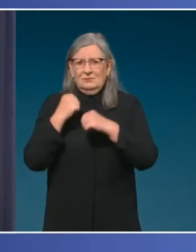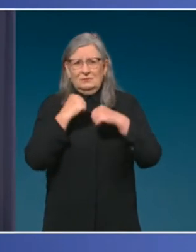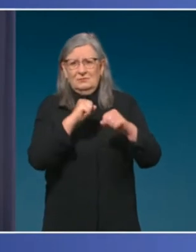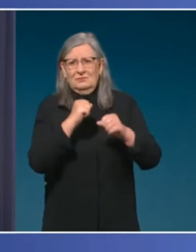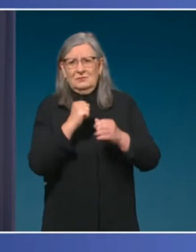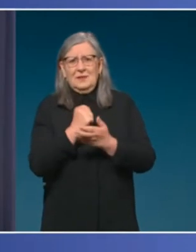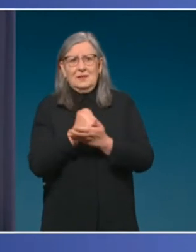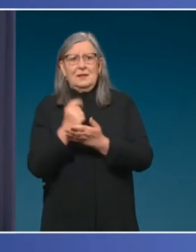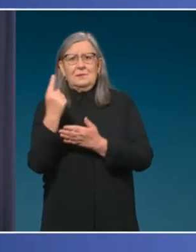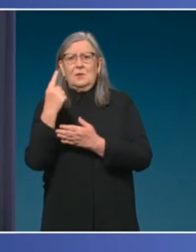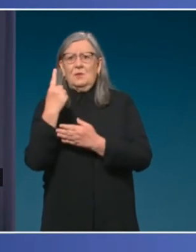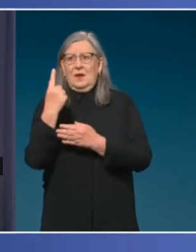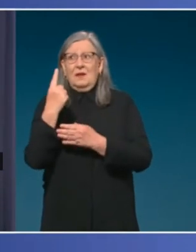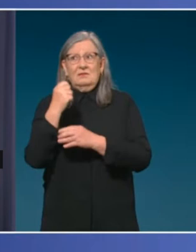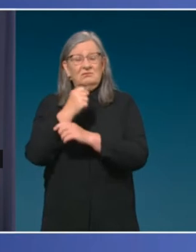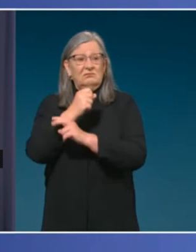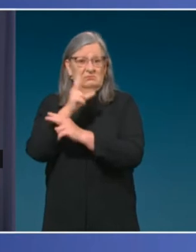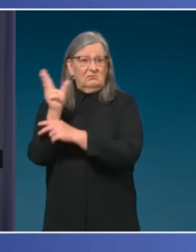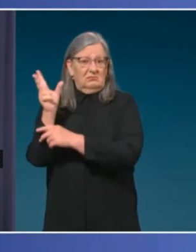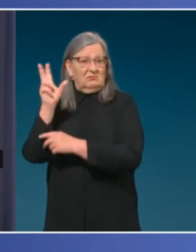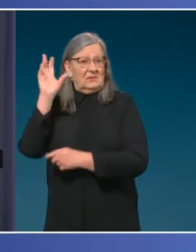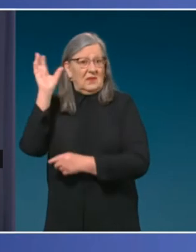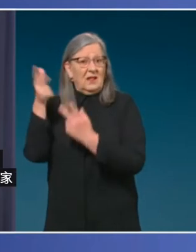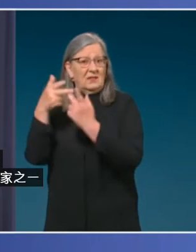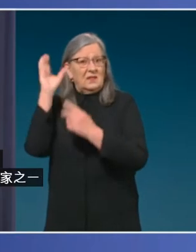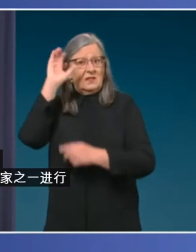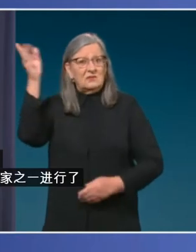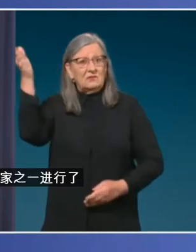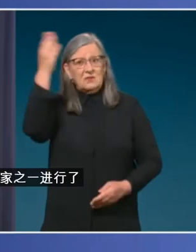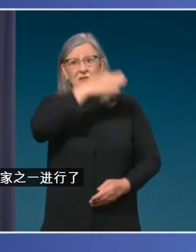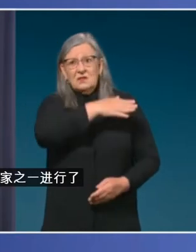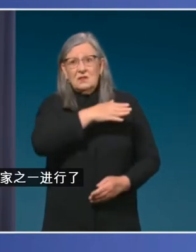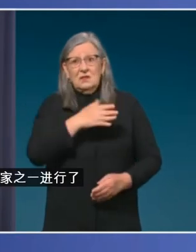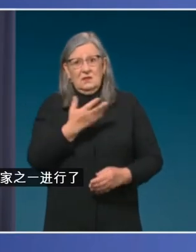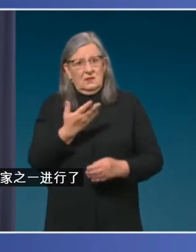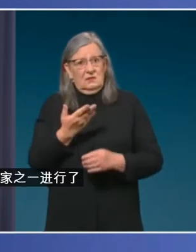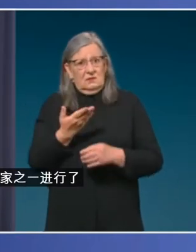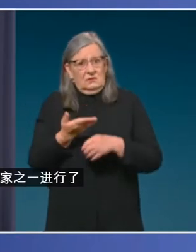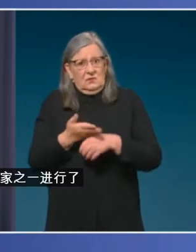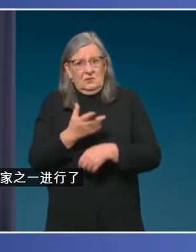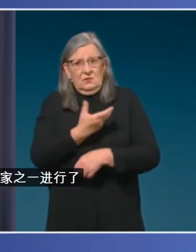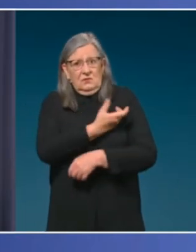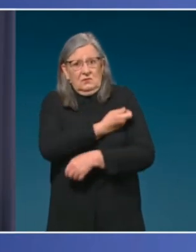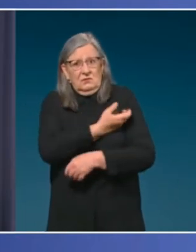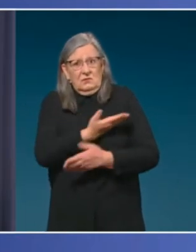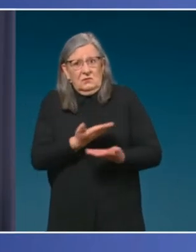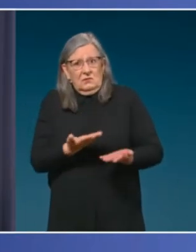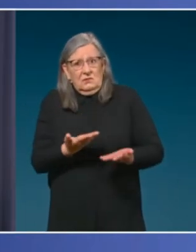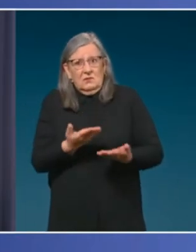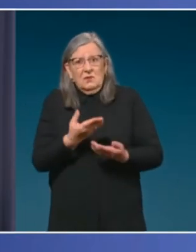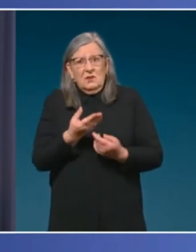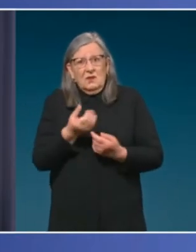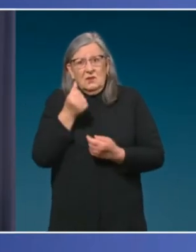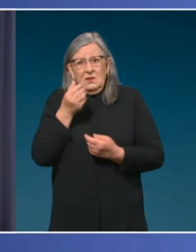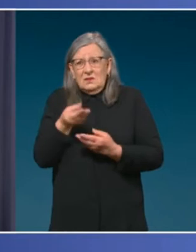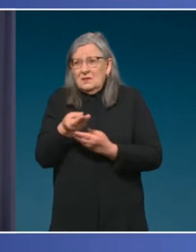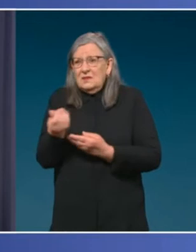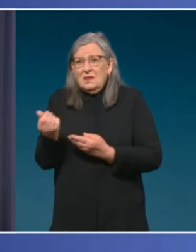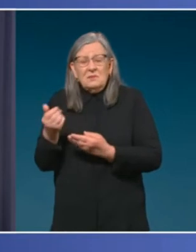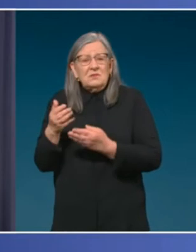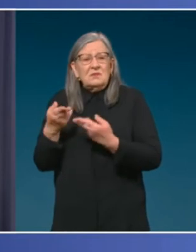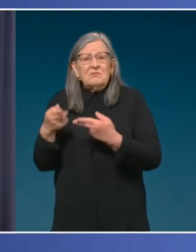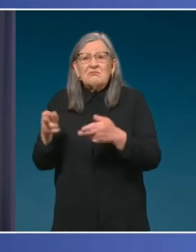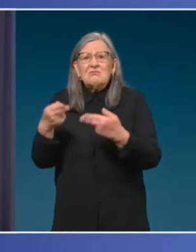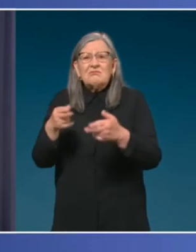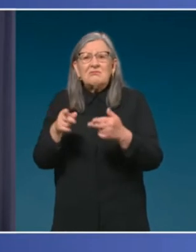and freshly vaccinated countries in the world, and one of the lowest rates of loss of life in the world. All our expectations are